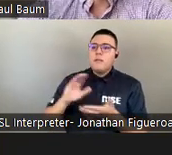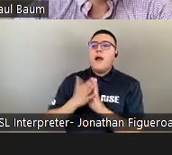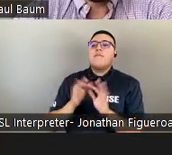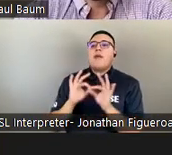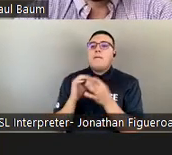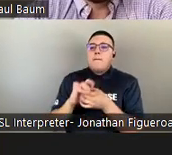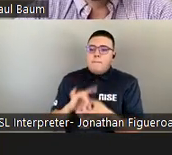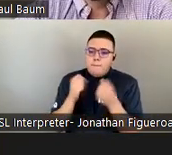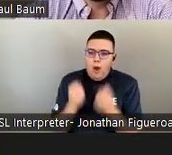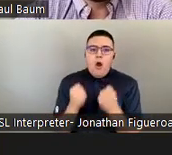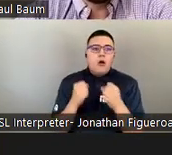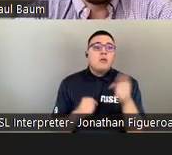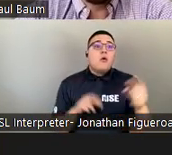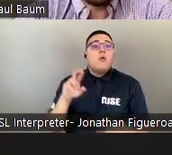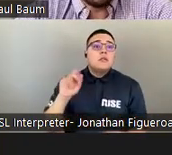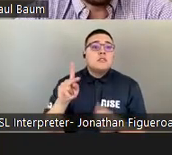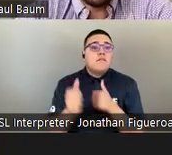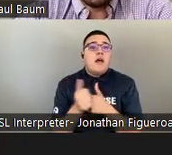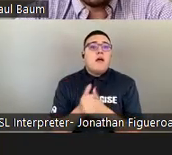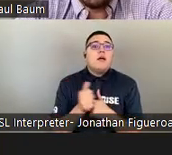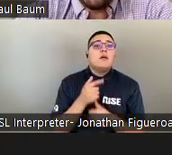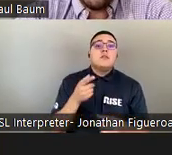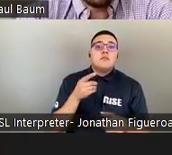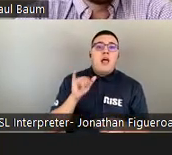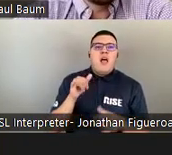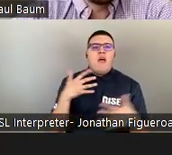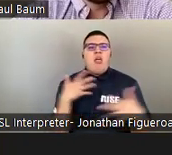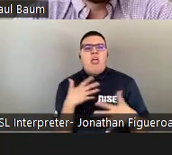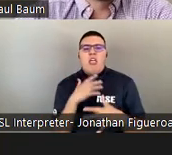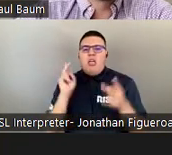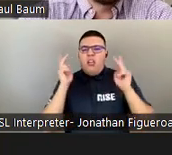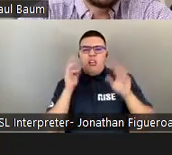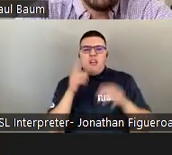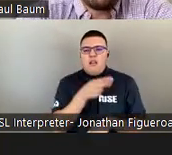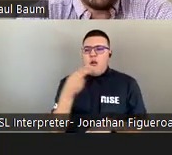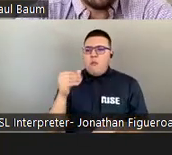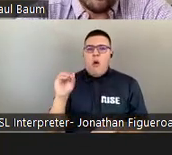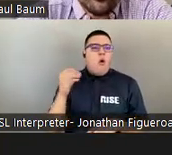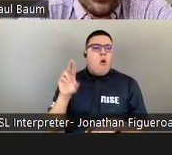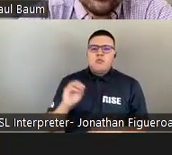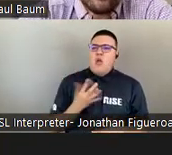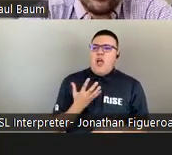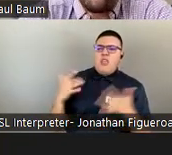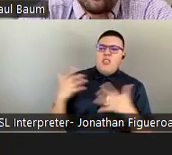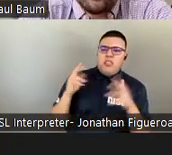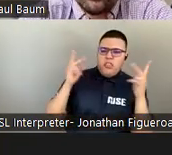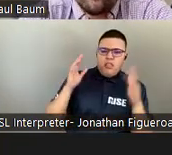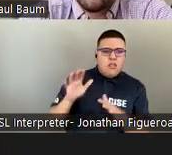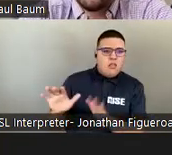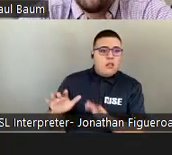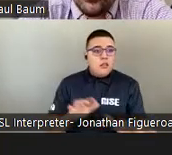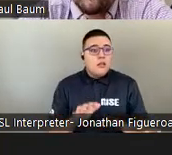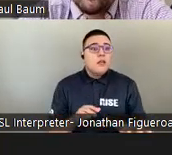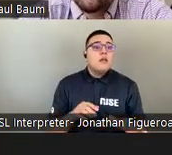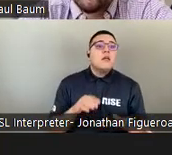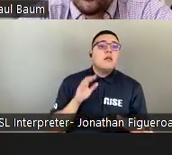So risk factor, internalized homophobia and transphobia. Internalized homophobia represents the gay person's direction